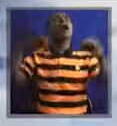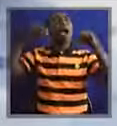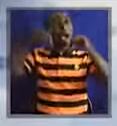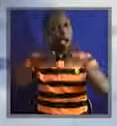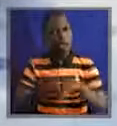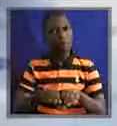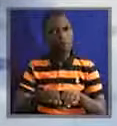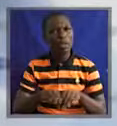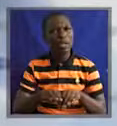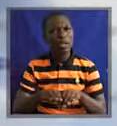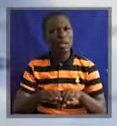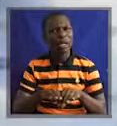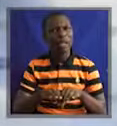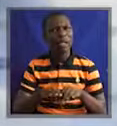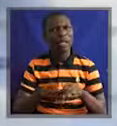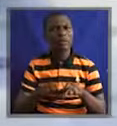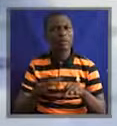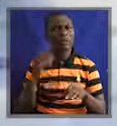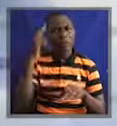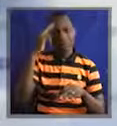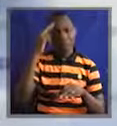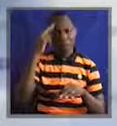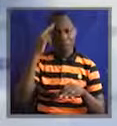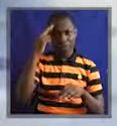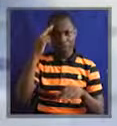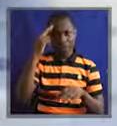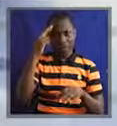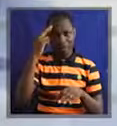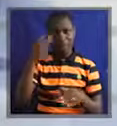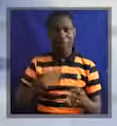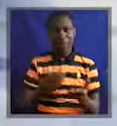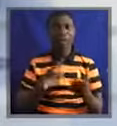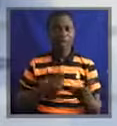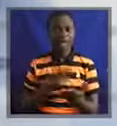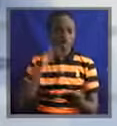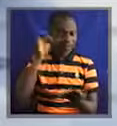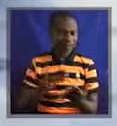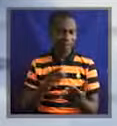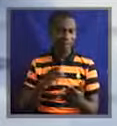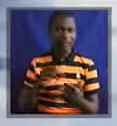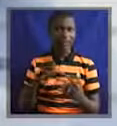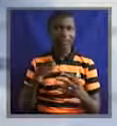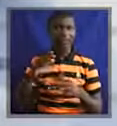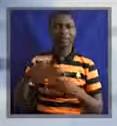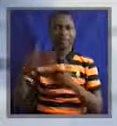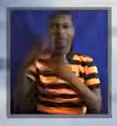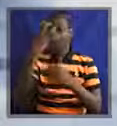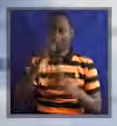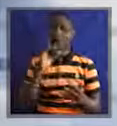ntia me pesa me no ehwe sabi ewo ena kakra edi animu mu ene se se wo hwe bible mu